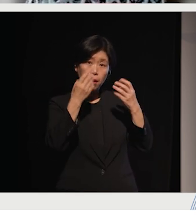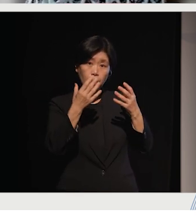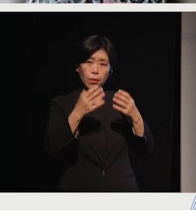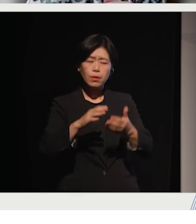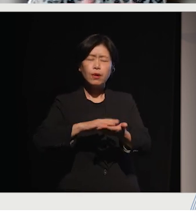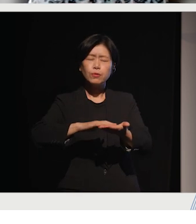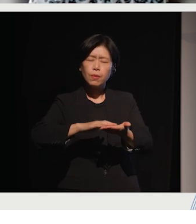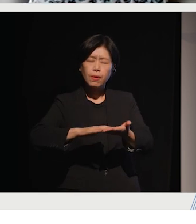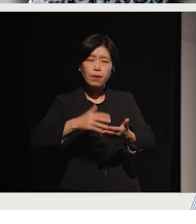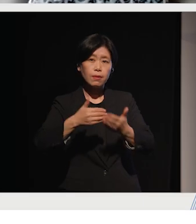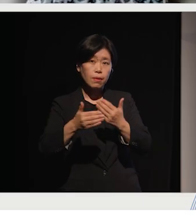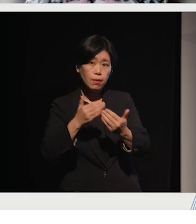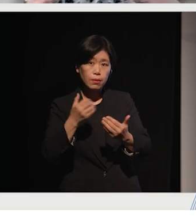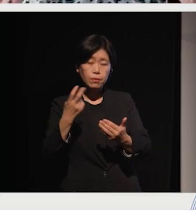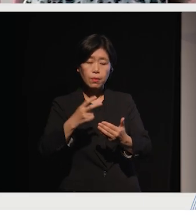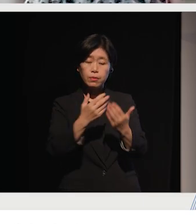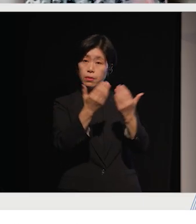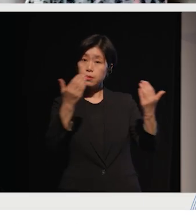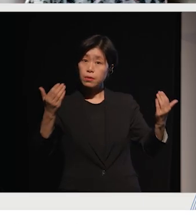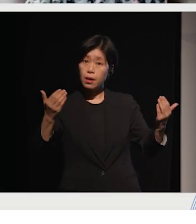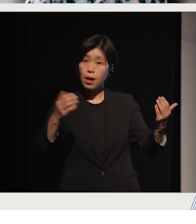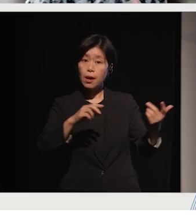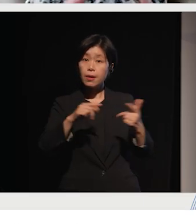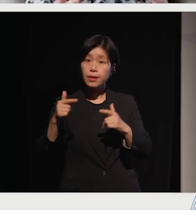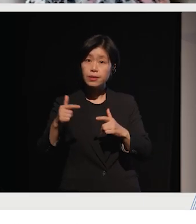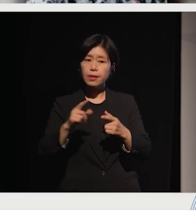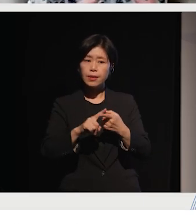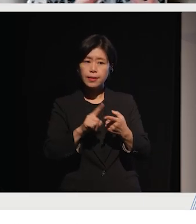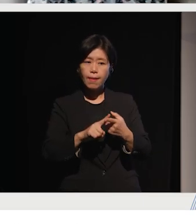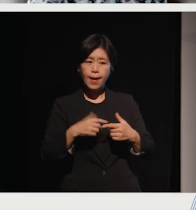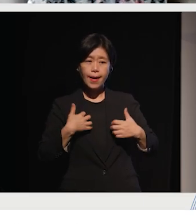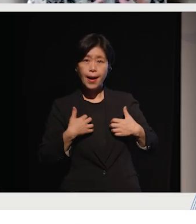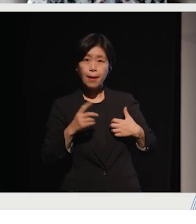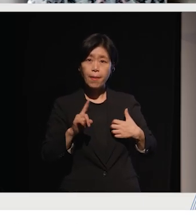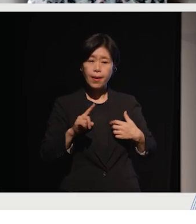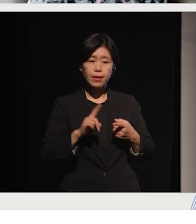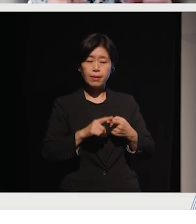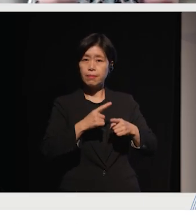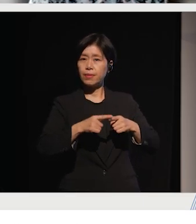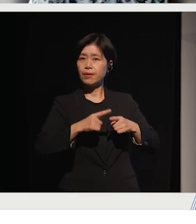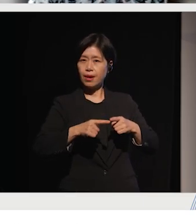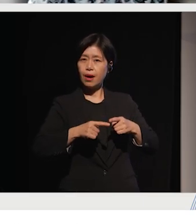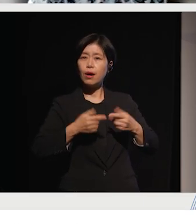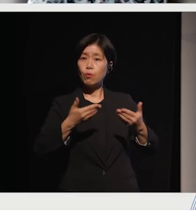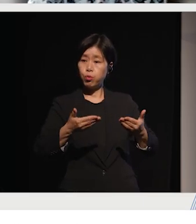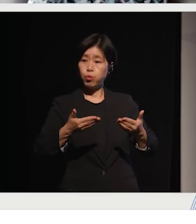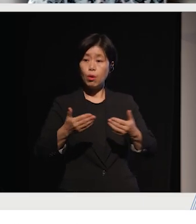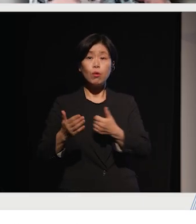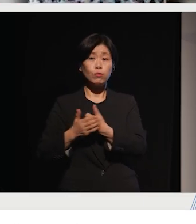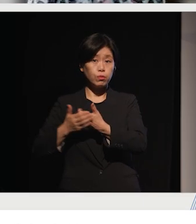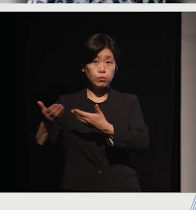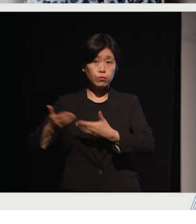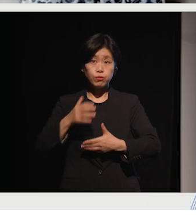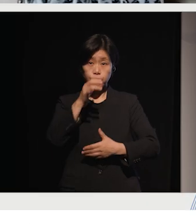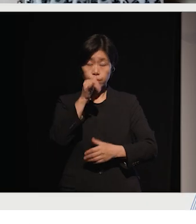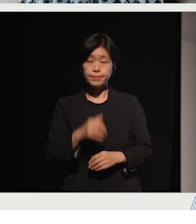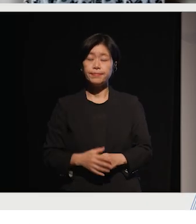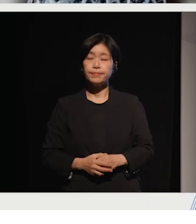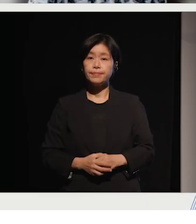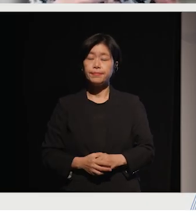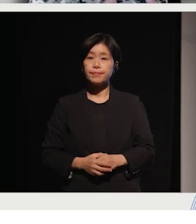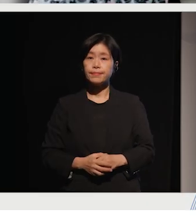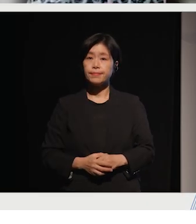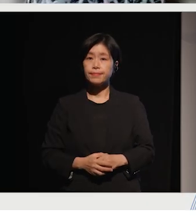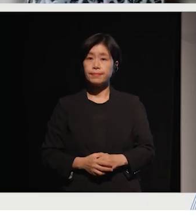can touch in an exhibition. Anytime we can create opportunities for people with disabilities to be at the